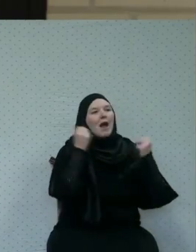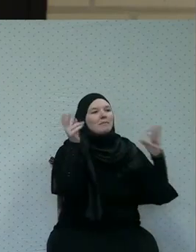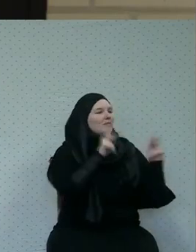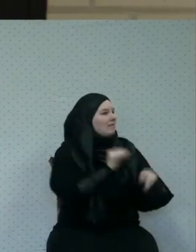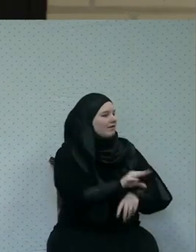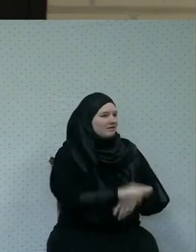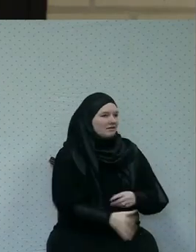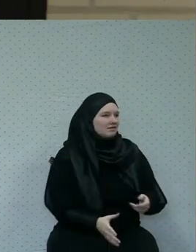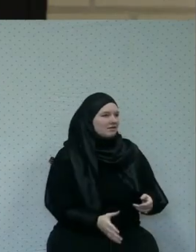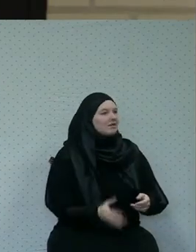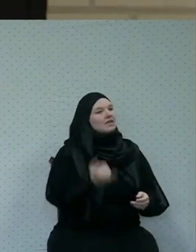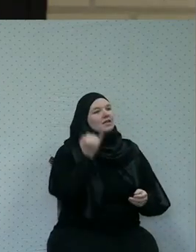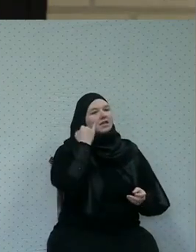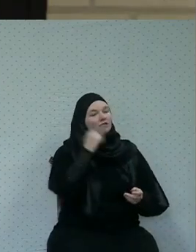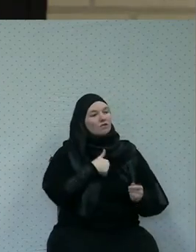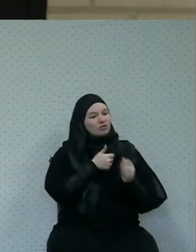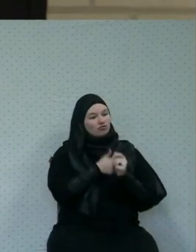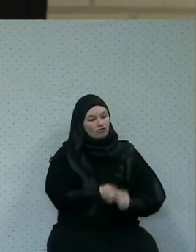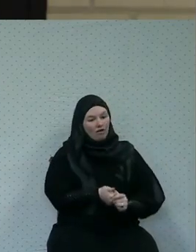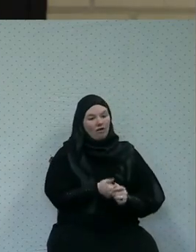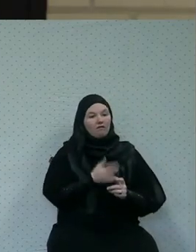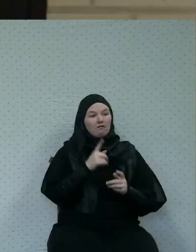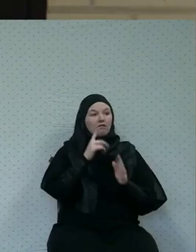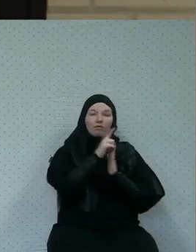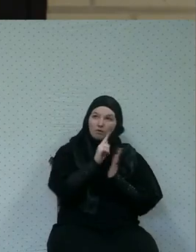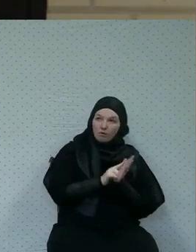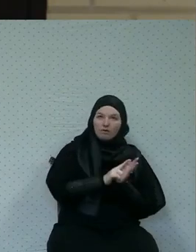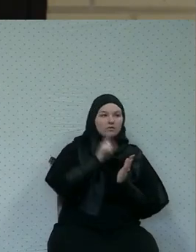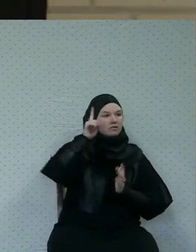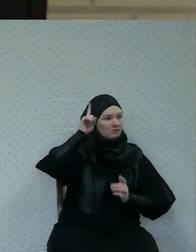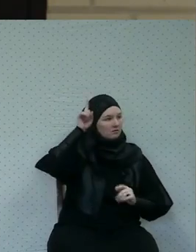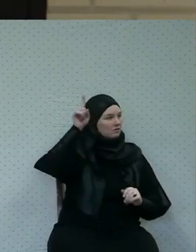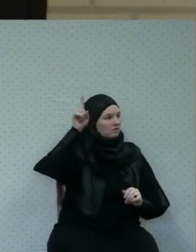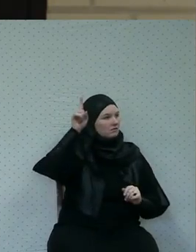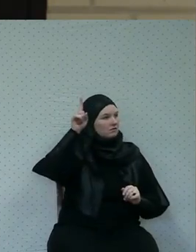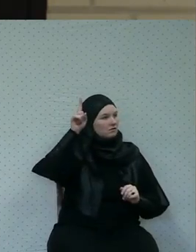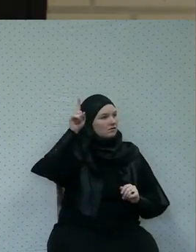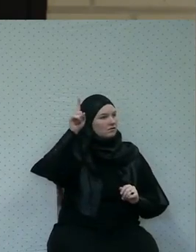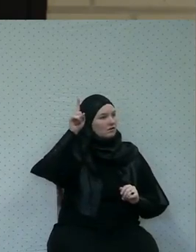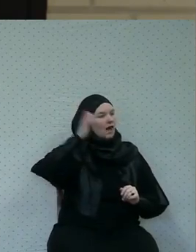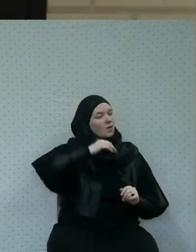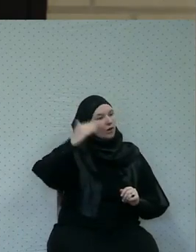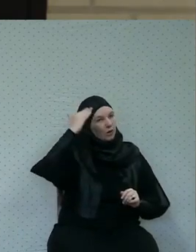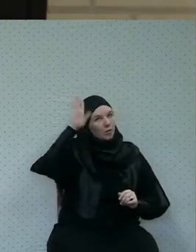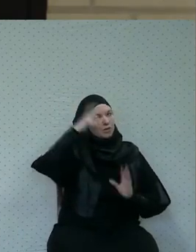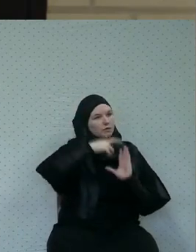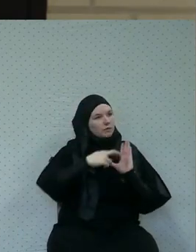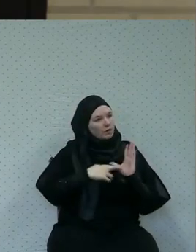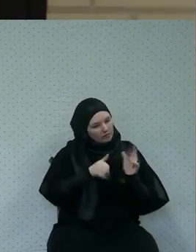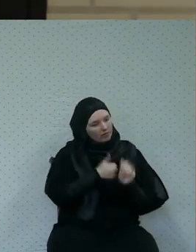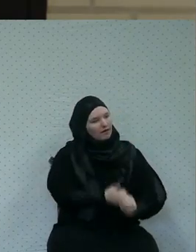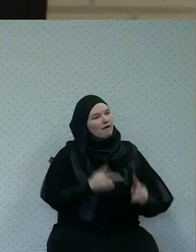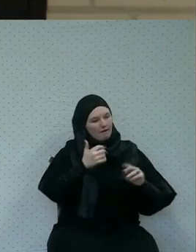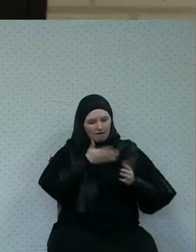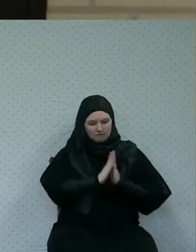we track the sunan of Allah, the laws by which he wants us to comply, and